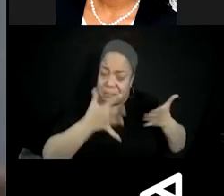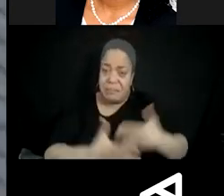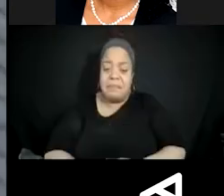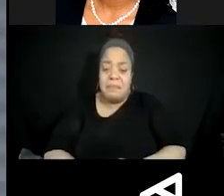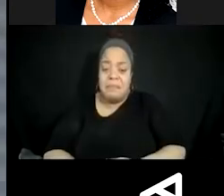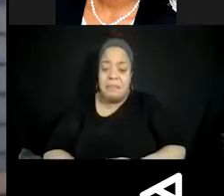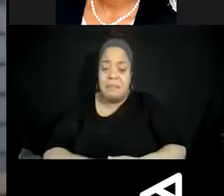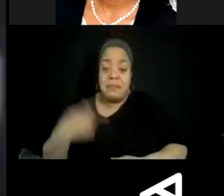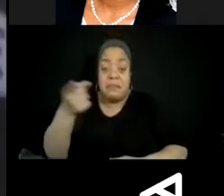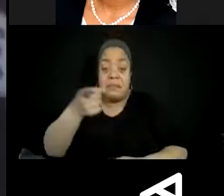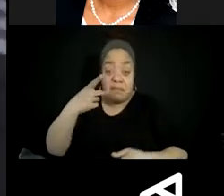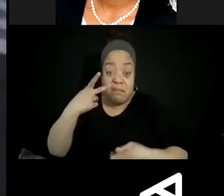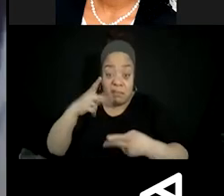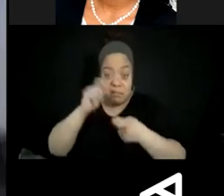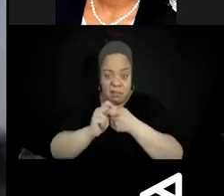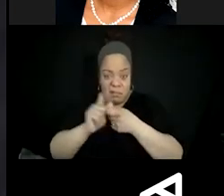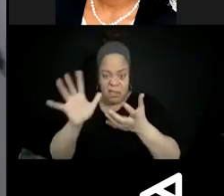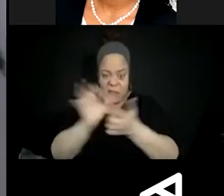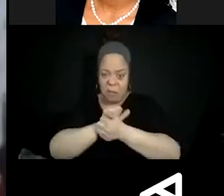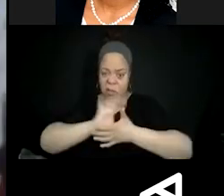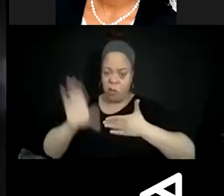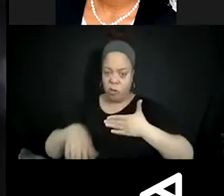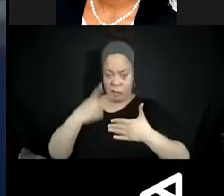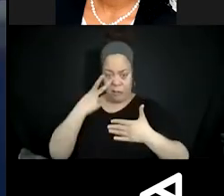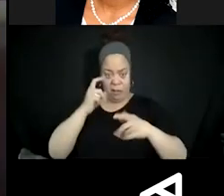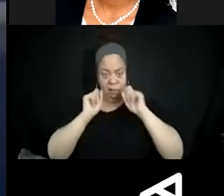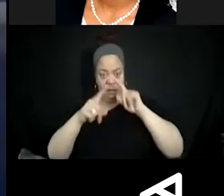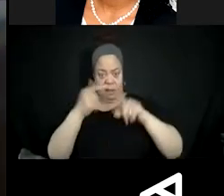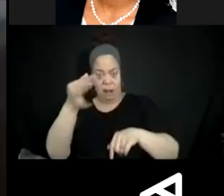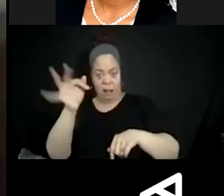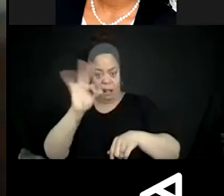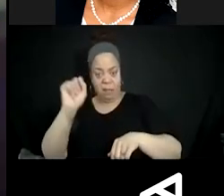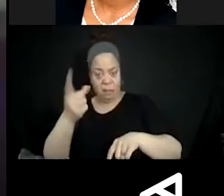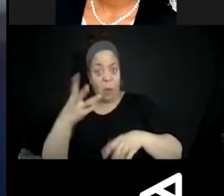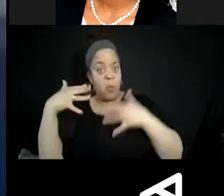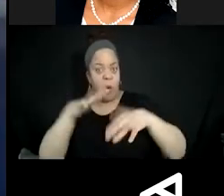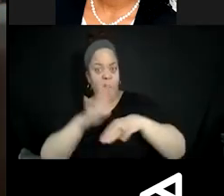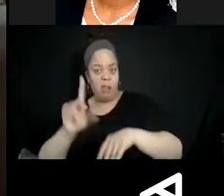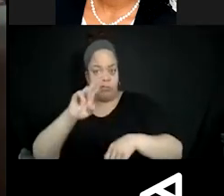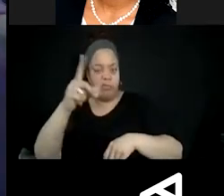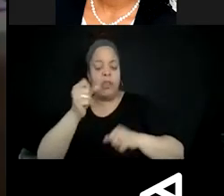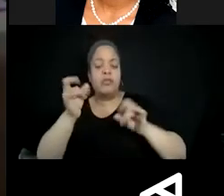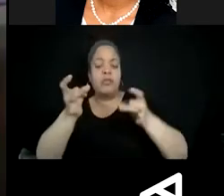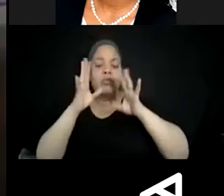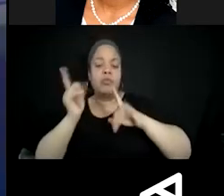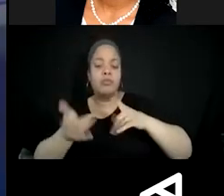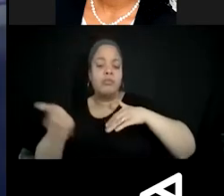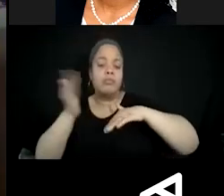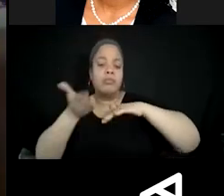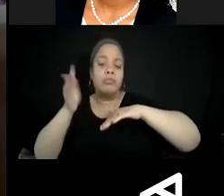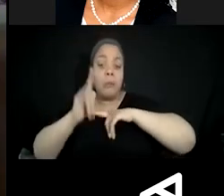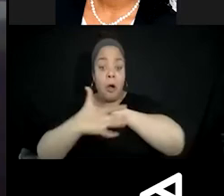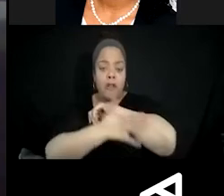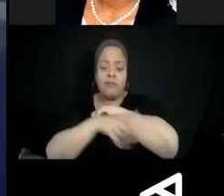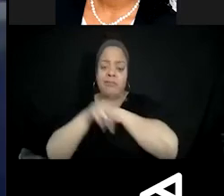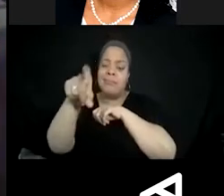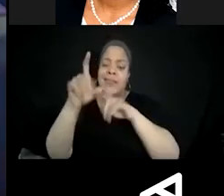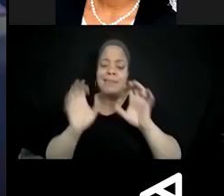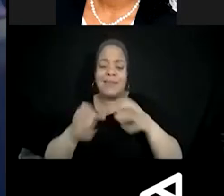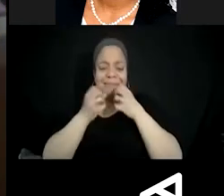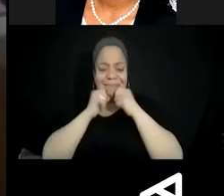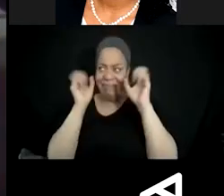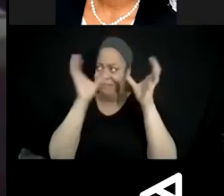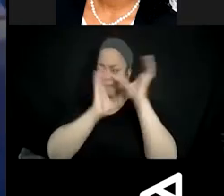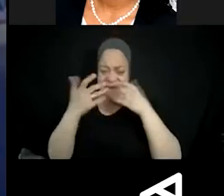1990s as the war on drugs raged and levels of crime rose around the country, Instead of seeking to understand and trying